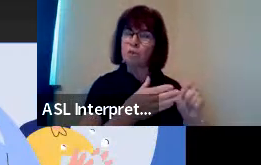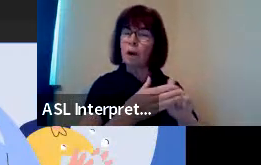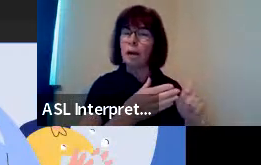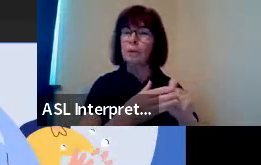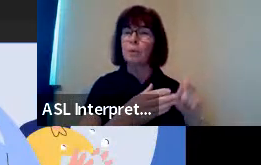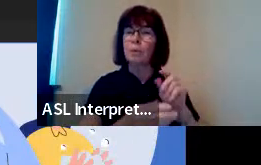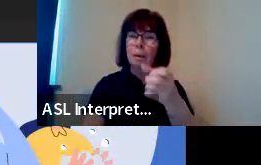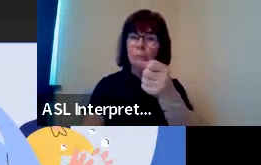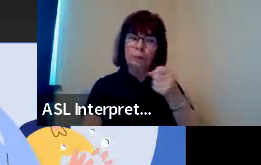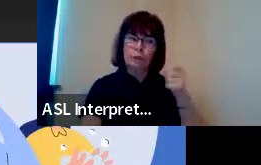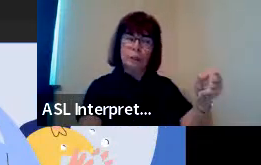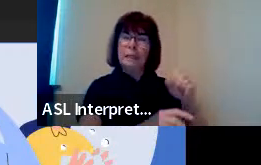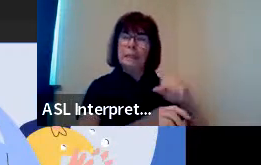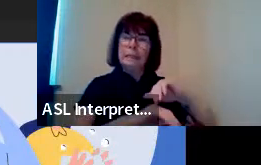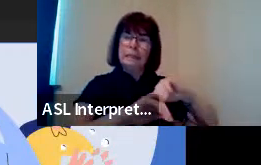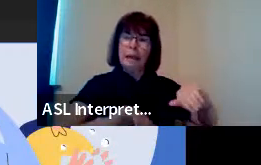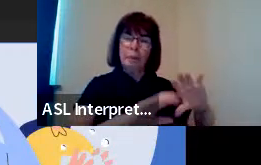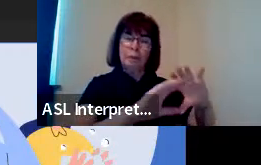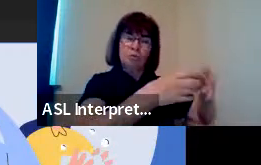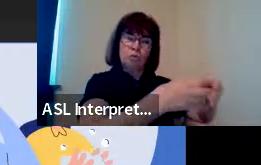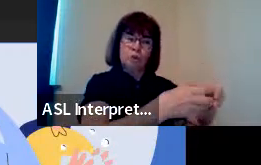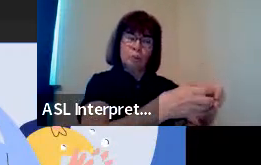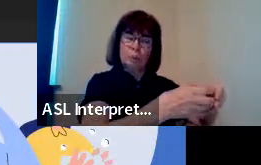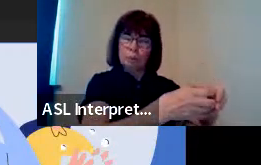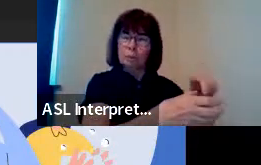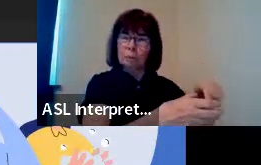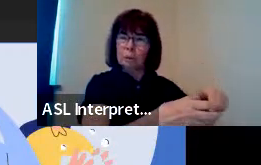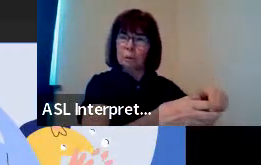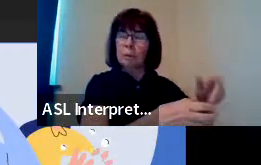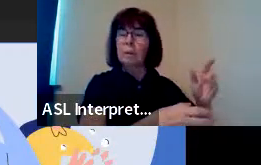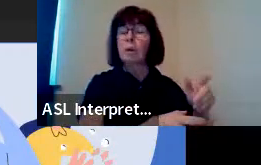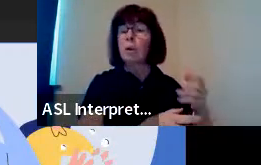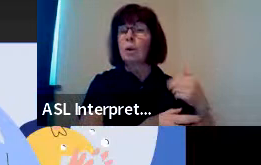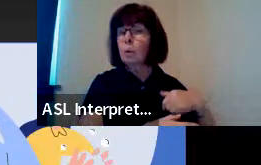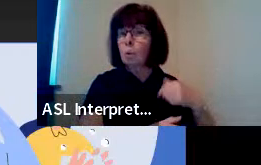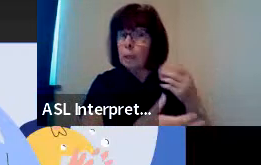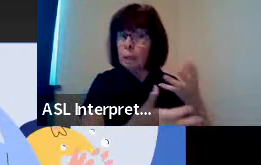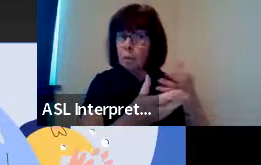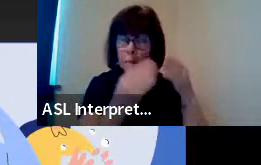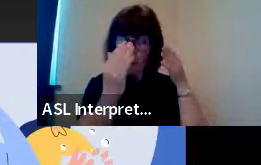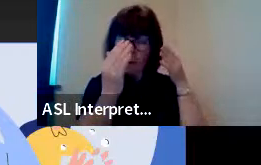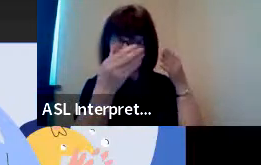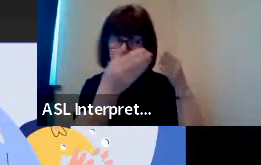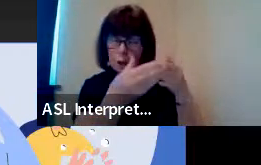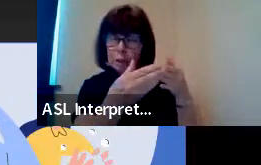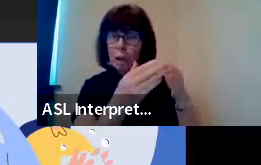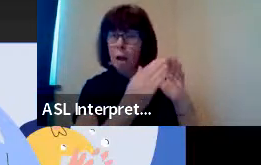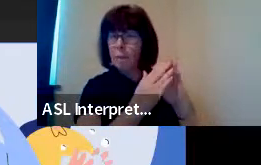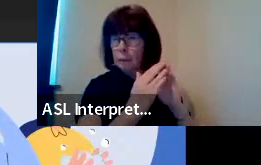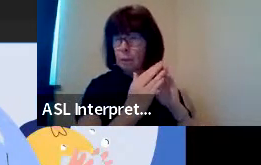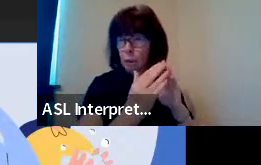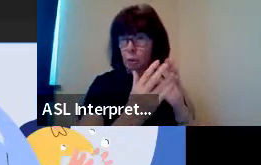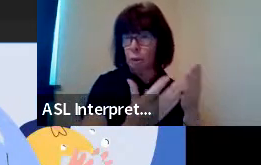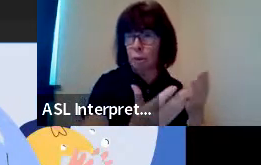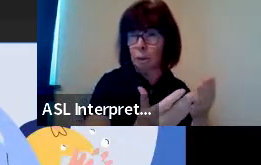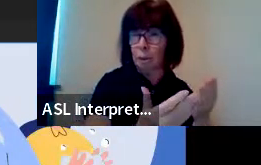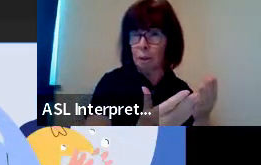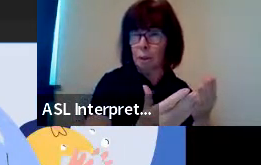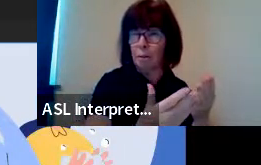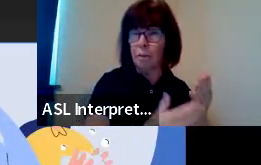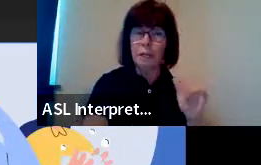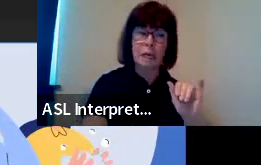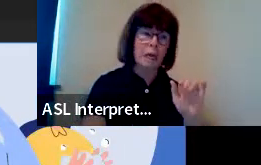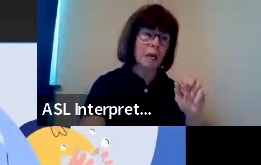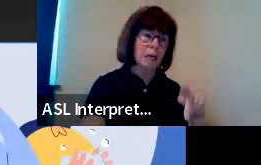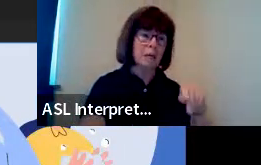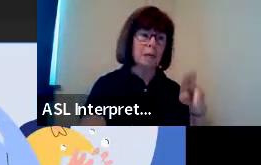the breakout groups. And this is really, we want to focus on our community, the input from all